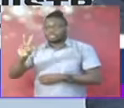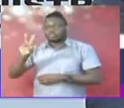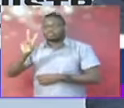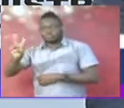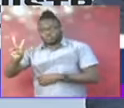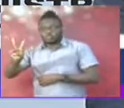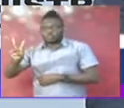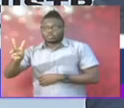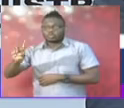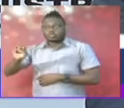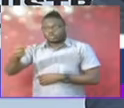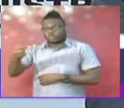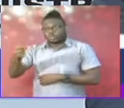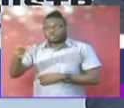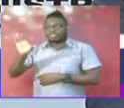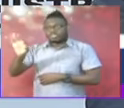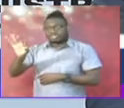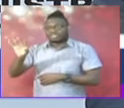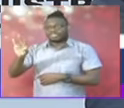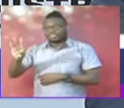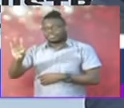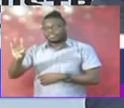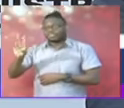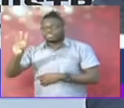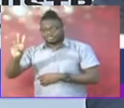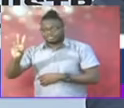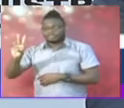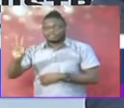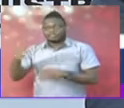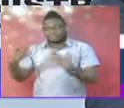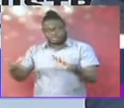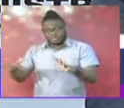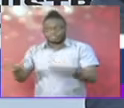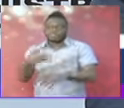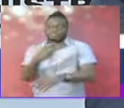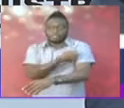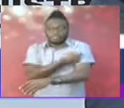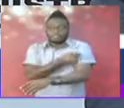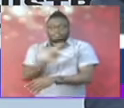262,976, and those fully vaccinated second dose,